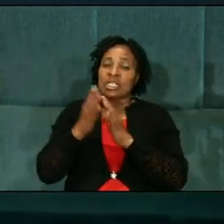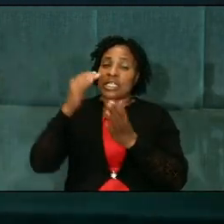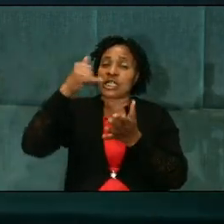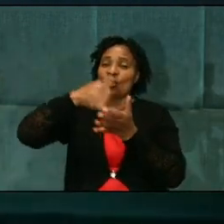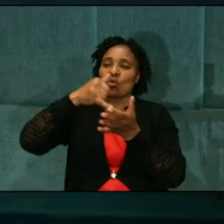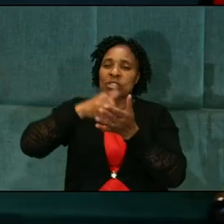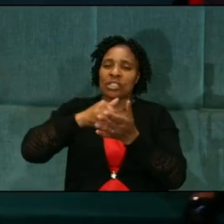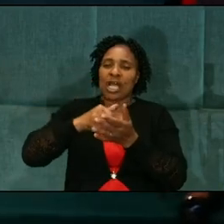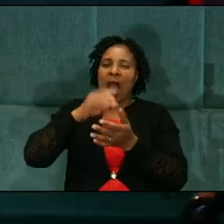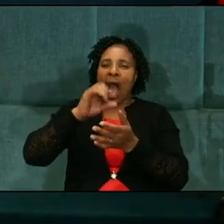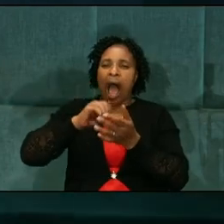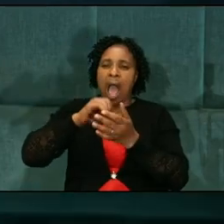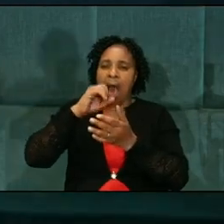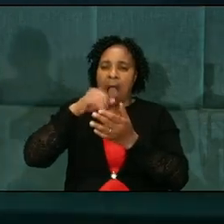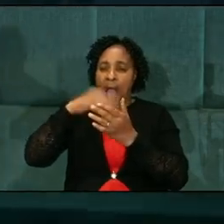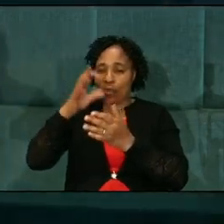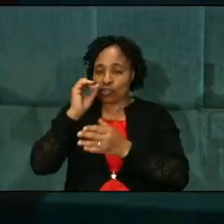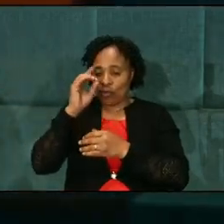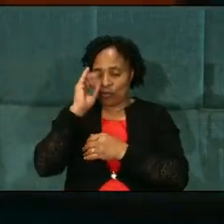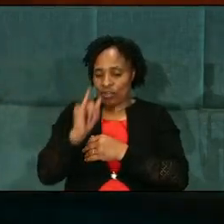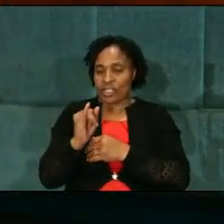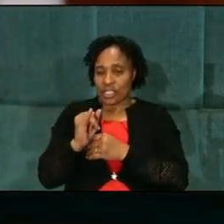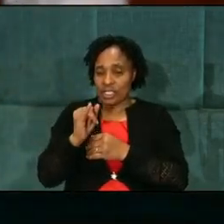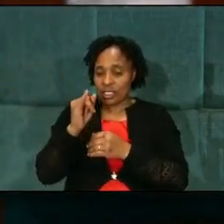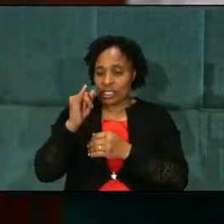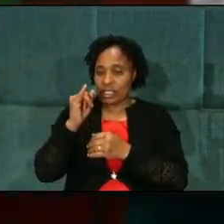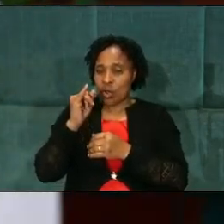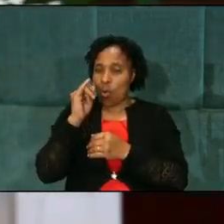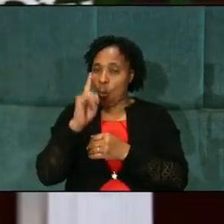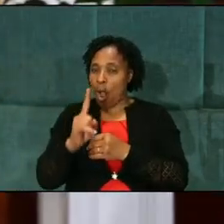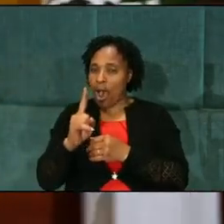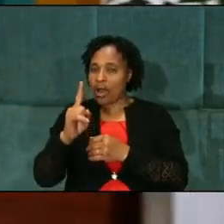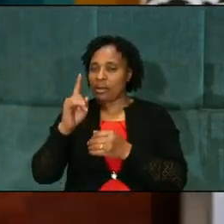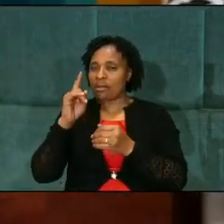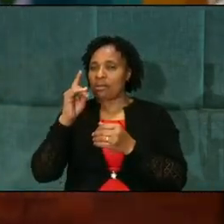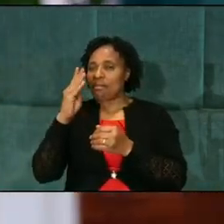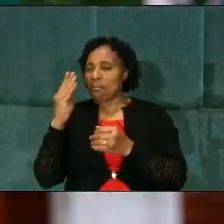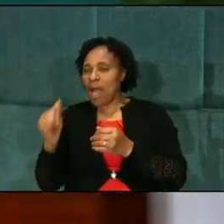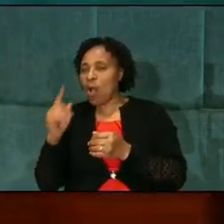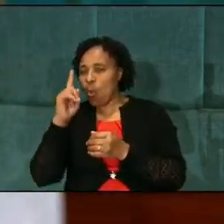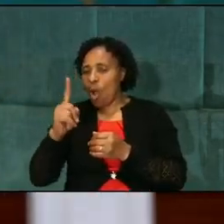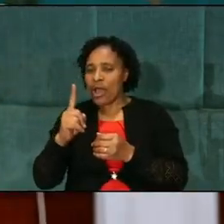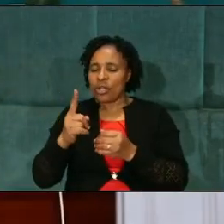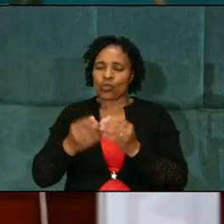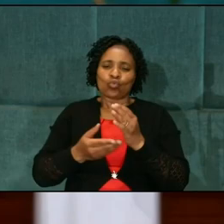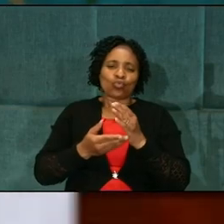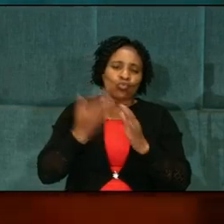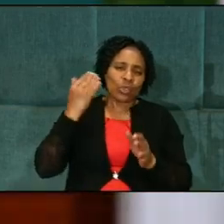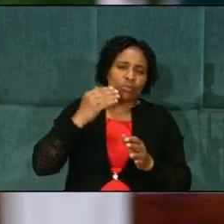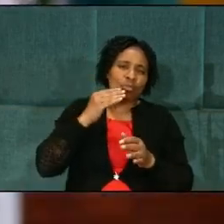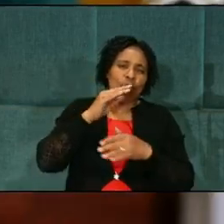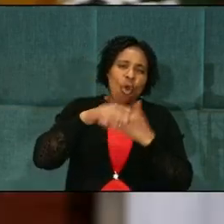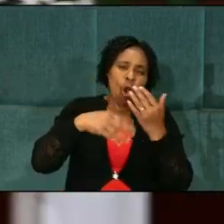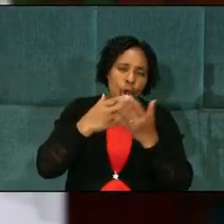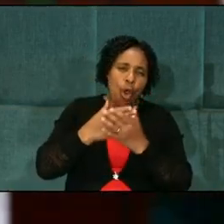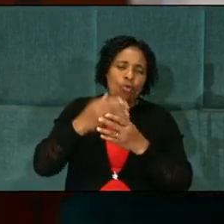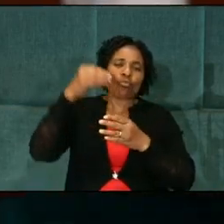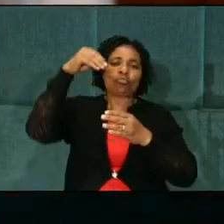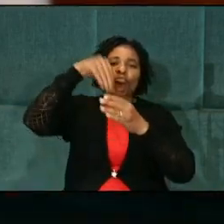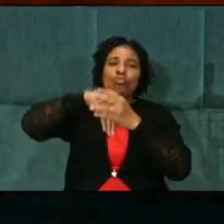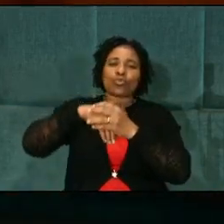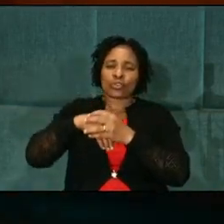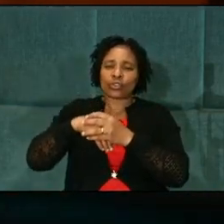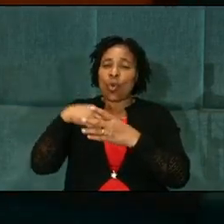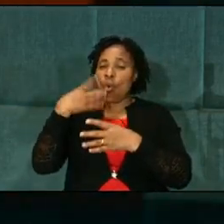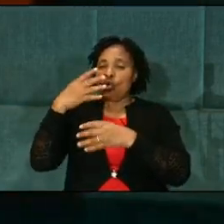Out of it, one by one, he'll pull out the faithful. He'll pull out those who put their trust in him. He'll pull